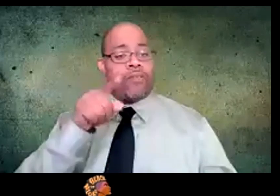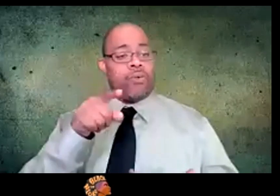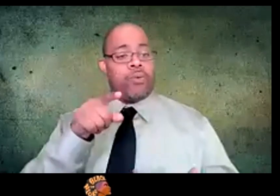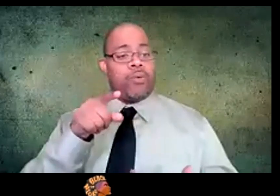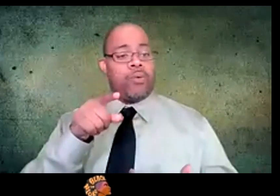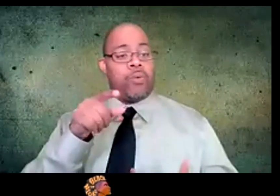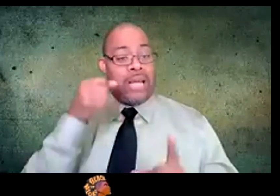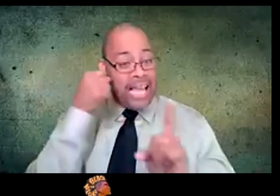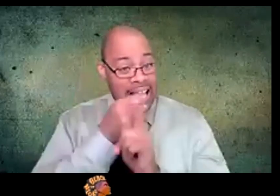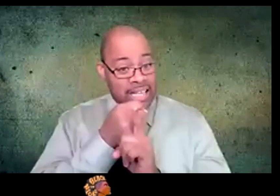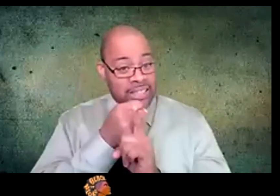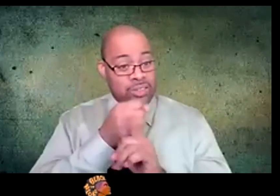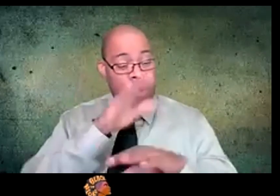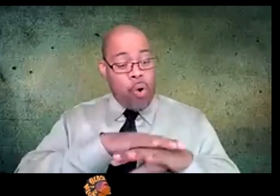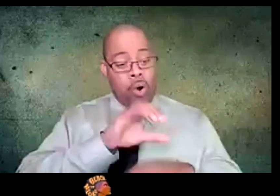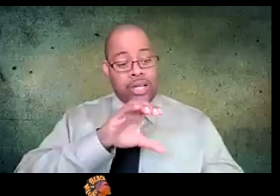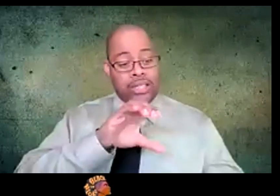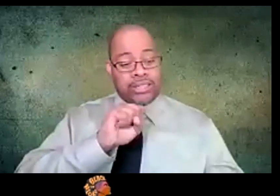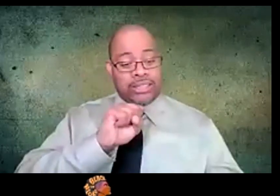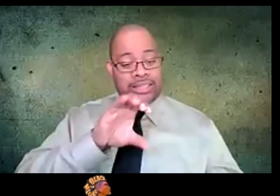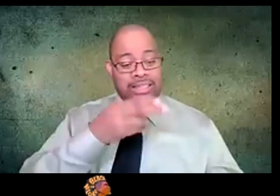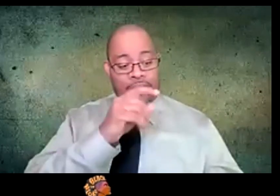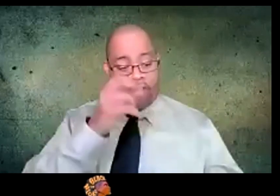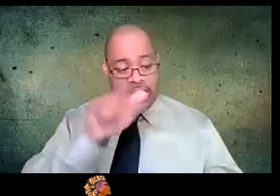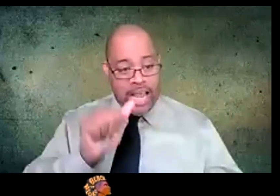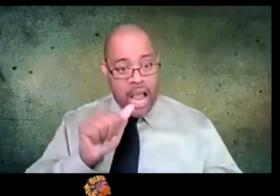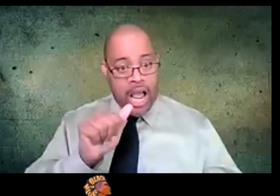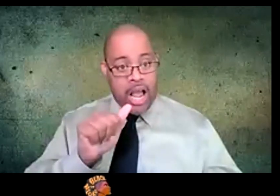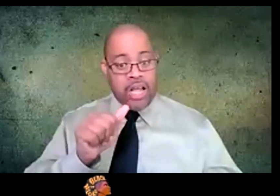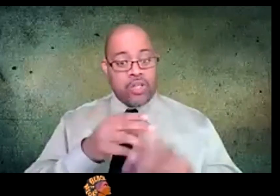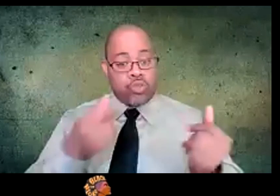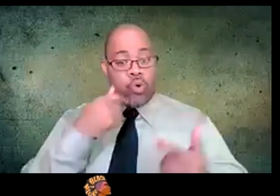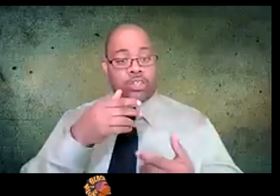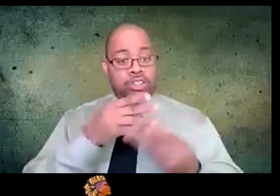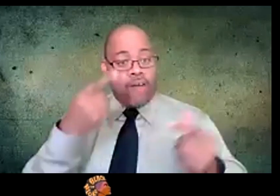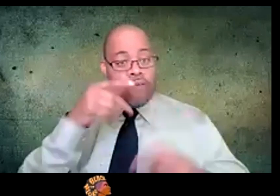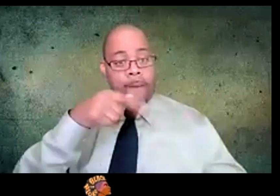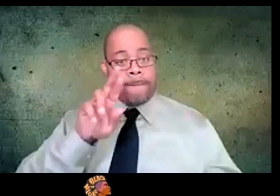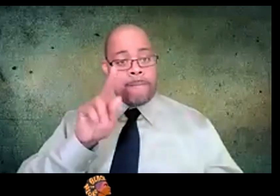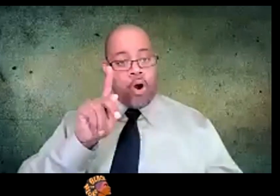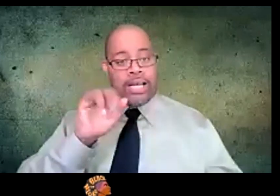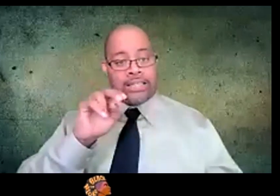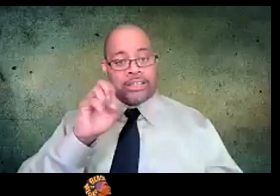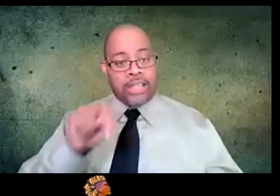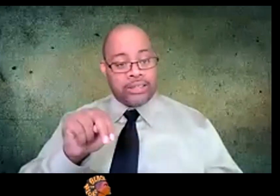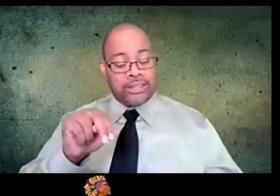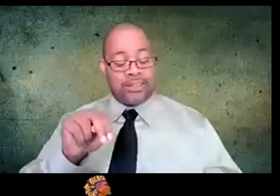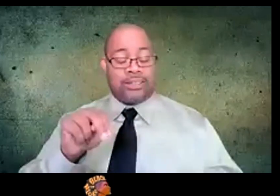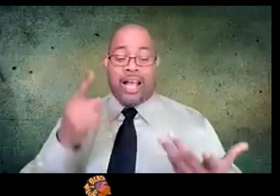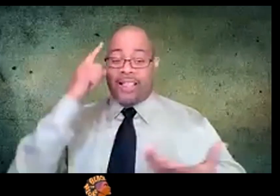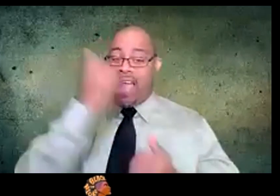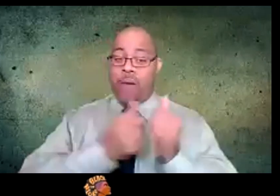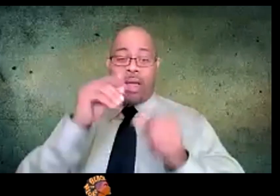hit on a schizophrenia solution or a solve for Parkinson's, I mean, I think everybody